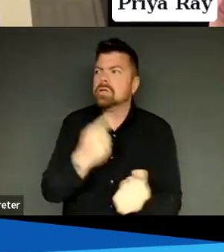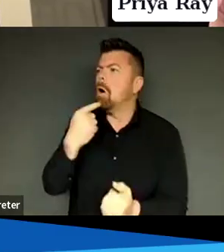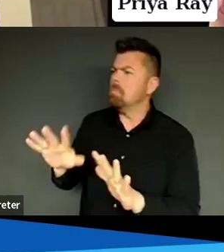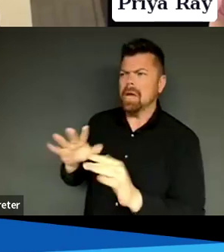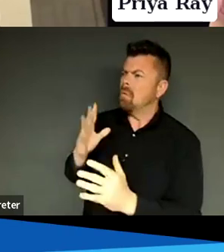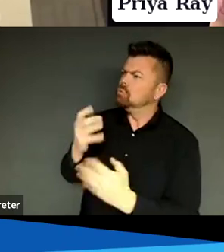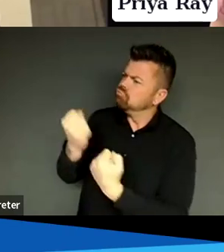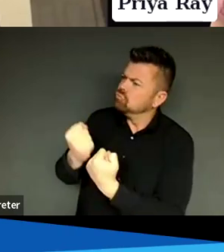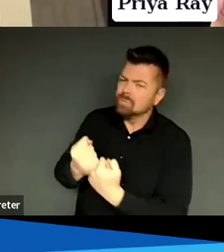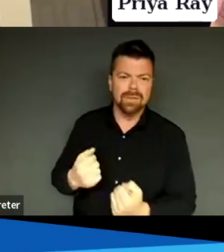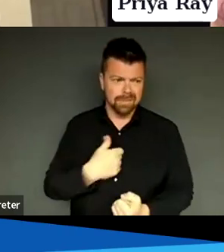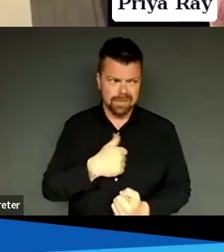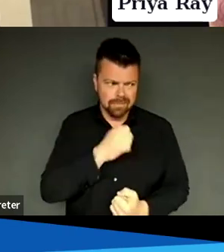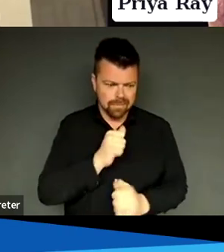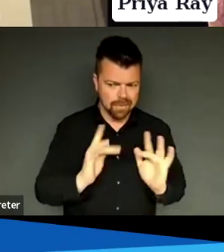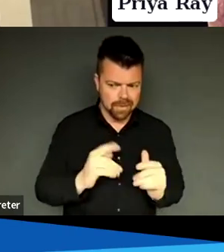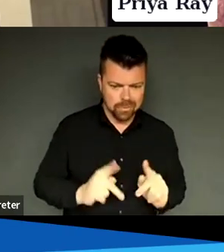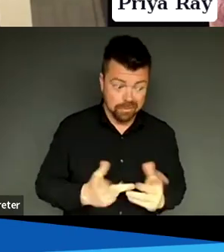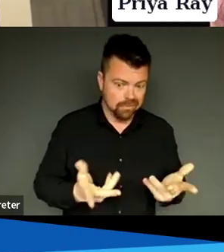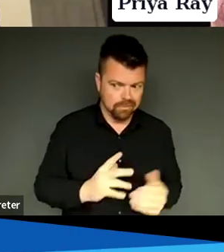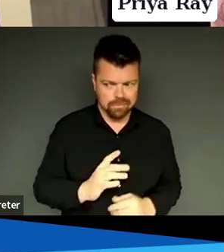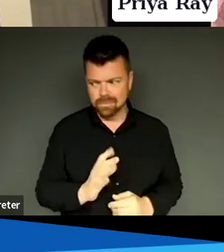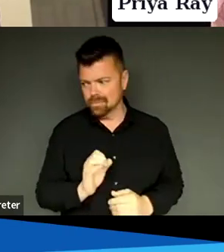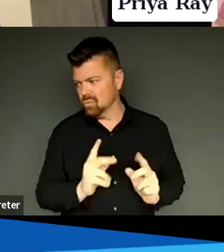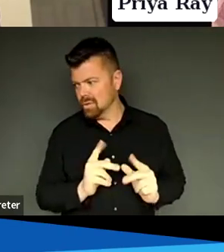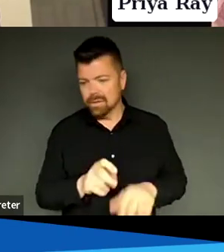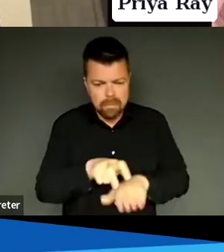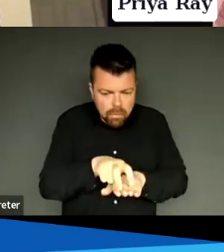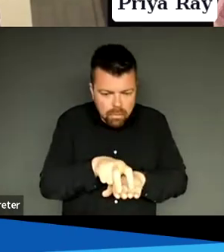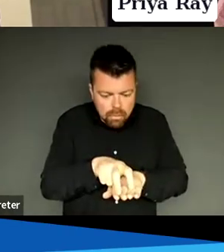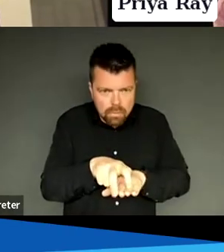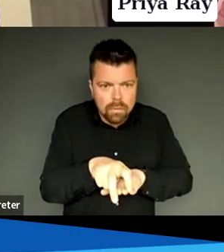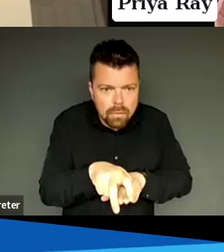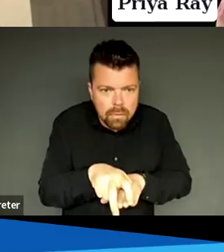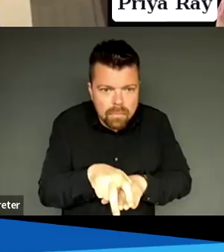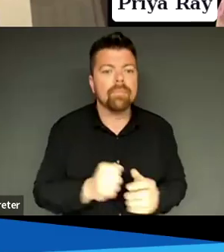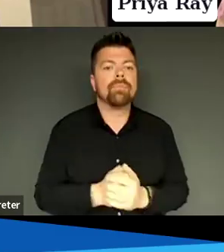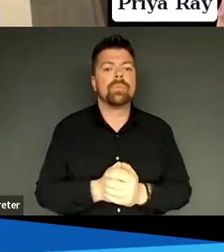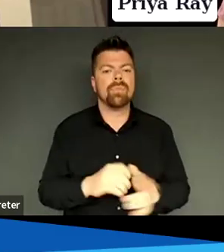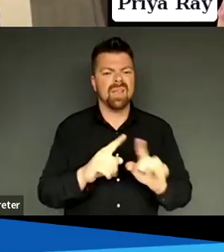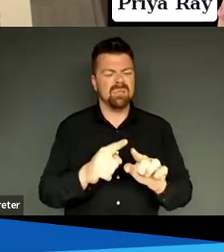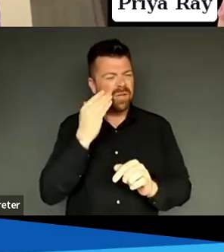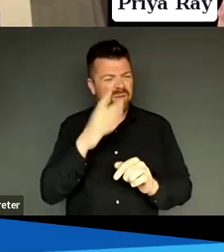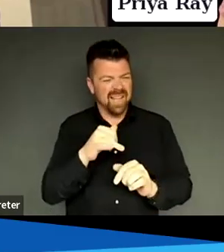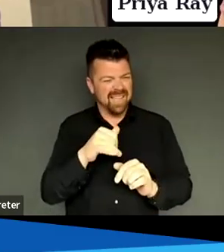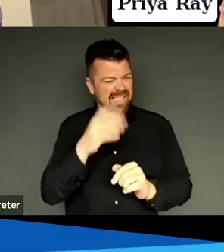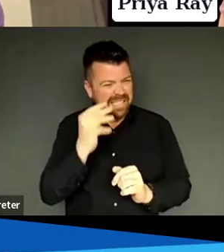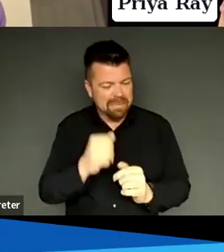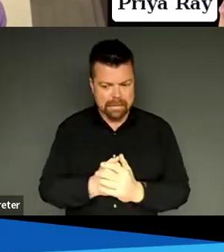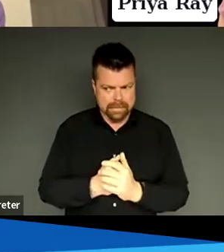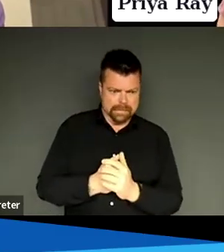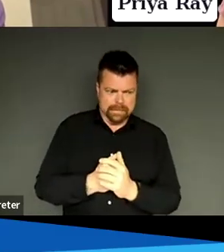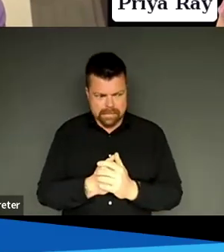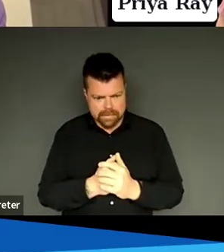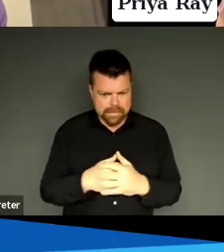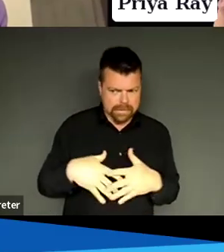light person. So I'm like, okay, I did it. But, it was really frightening. And I had just gone through a